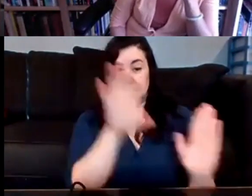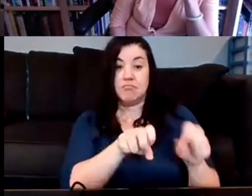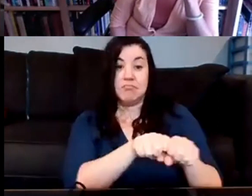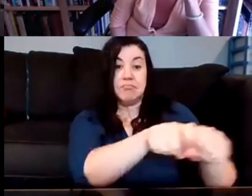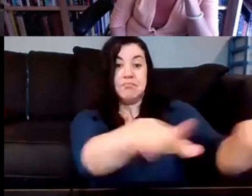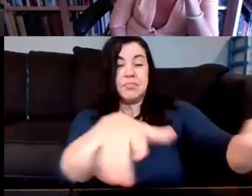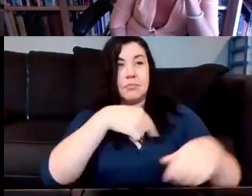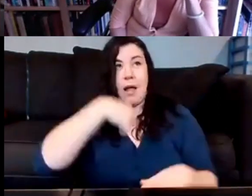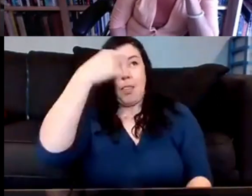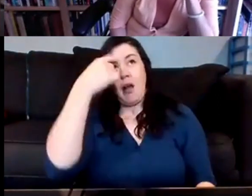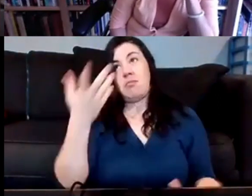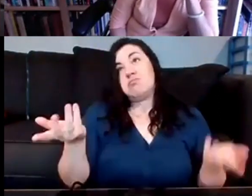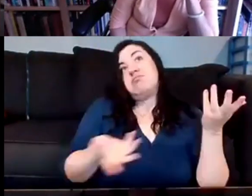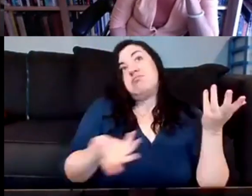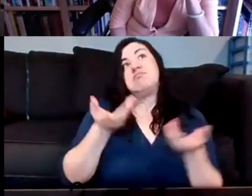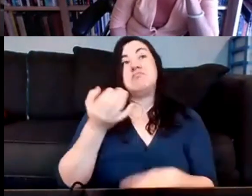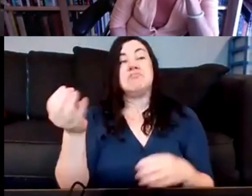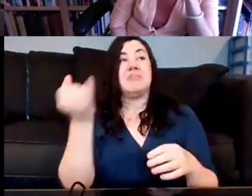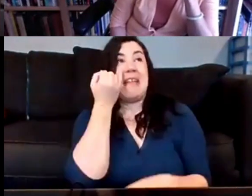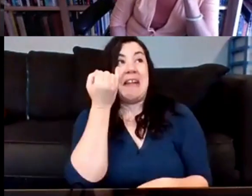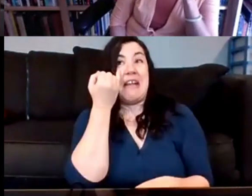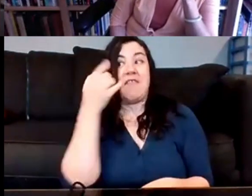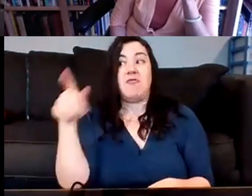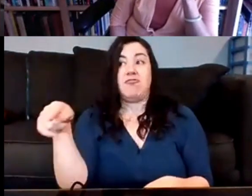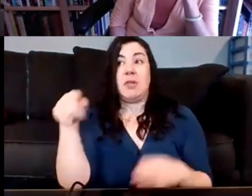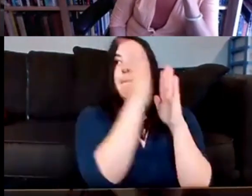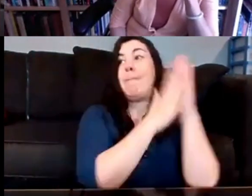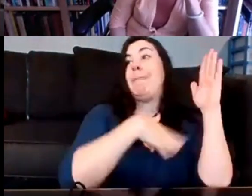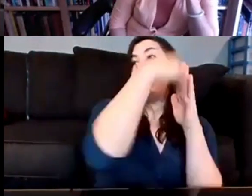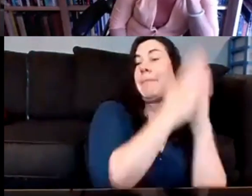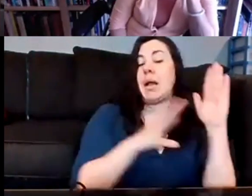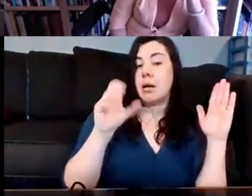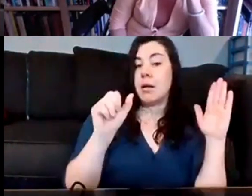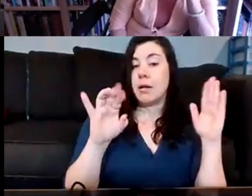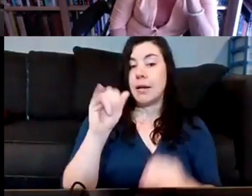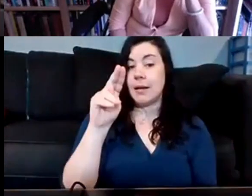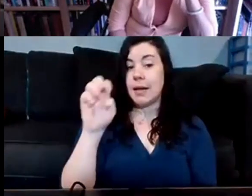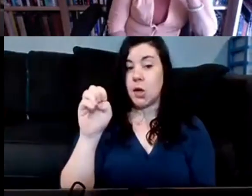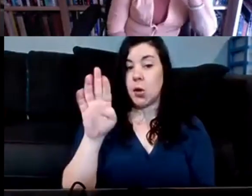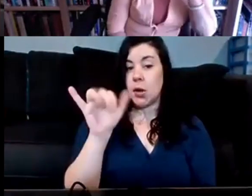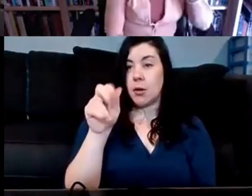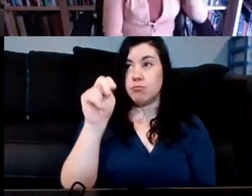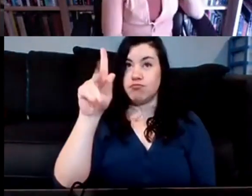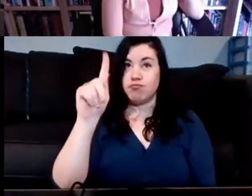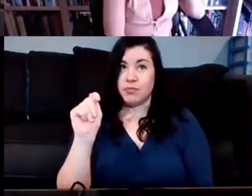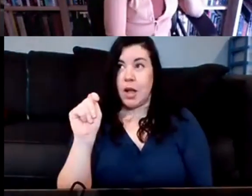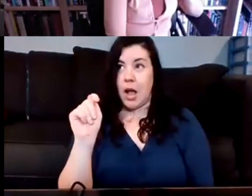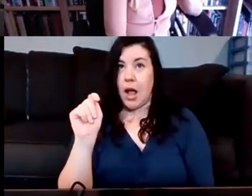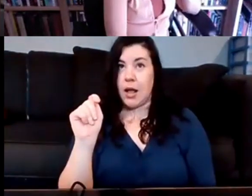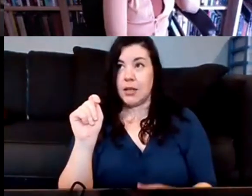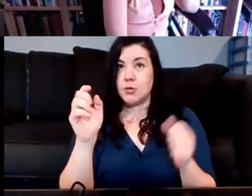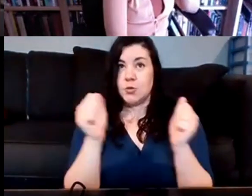more interesting is if she had painted Carolyn Bryant with all the trappings of innocence